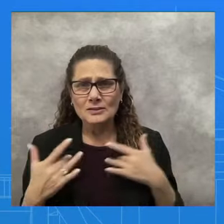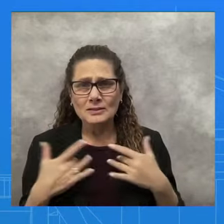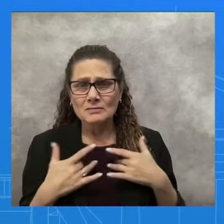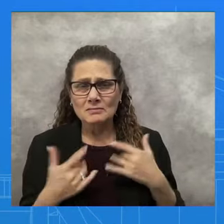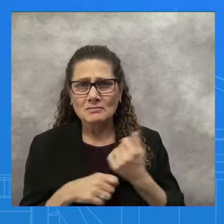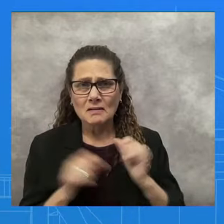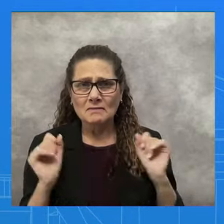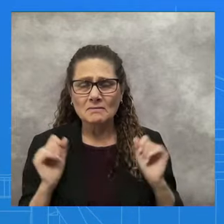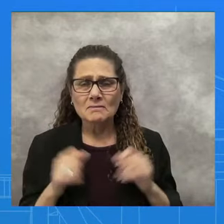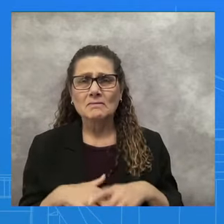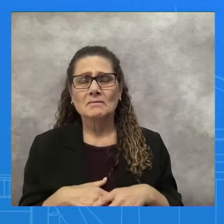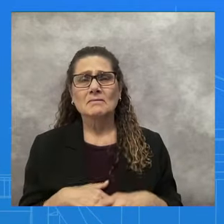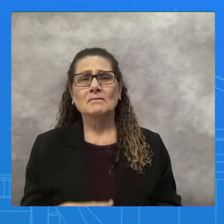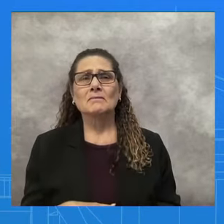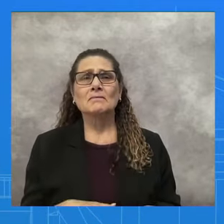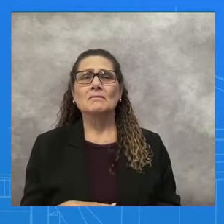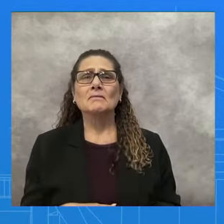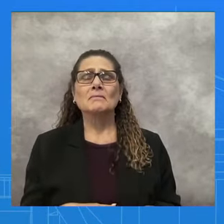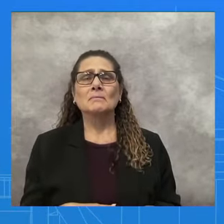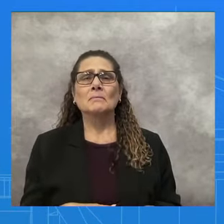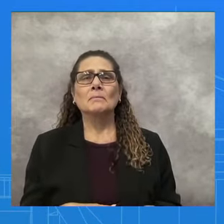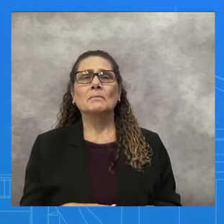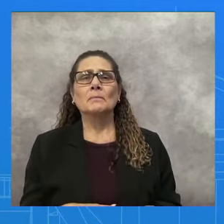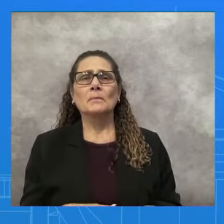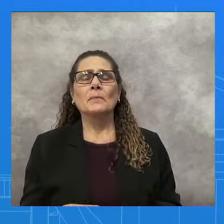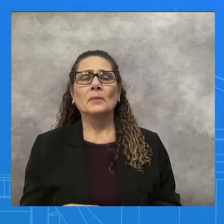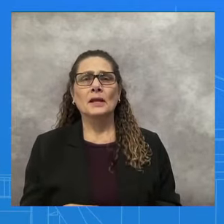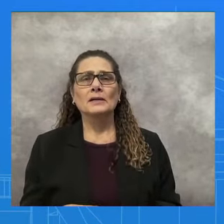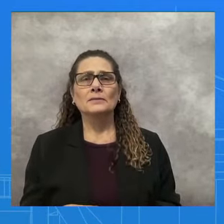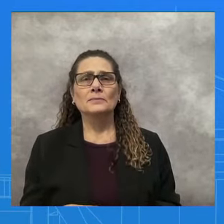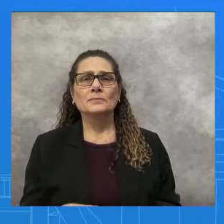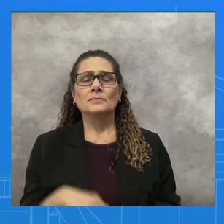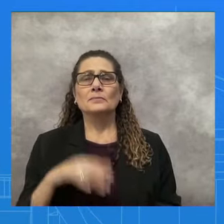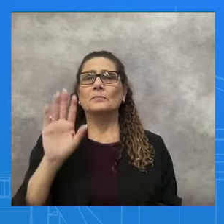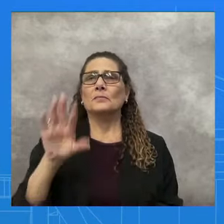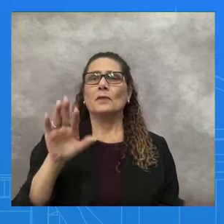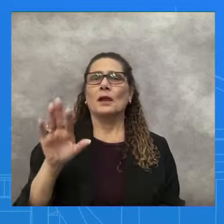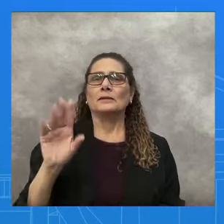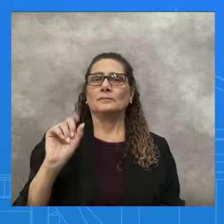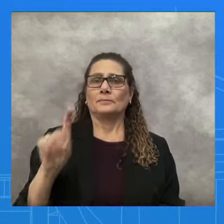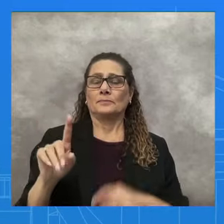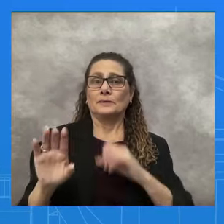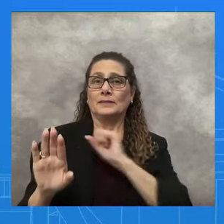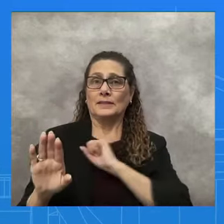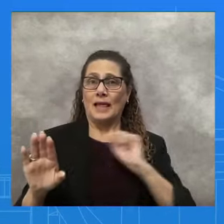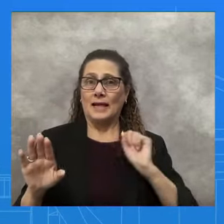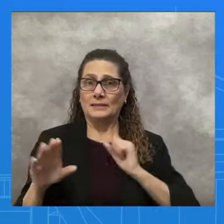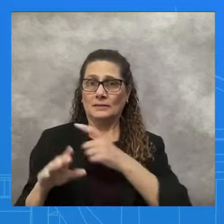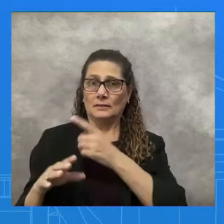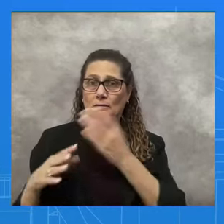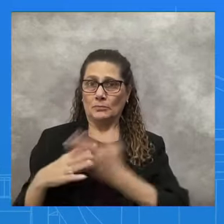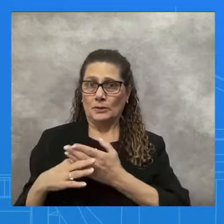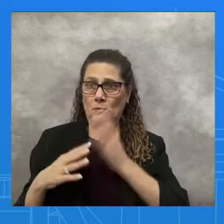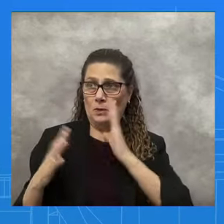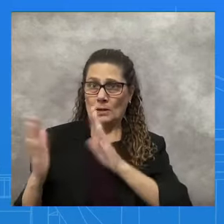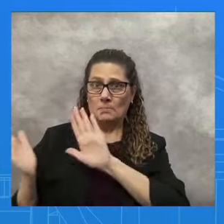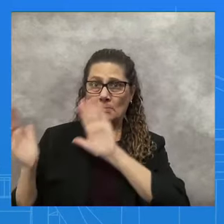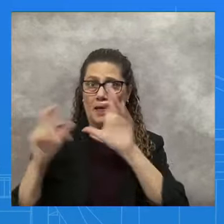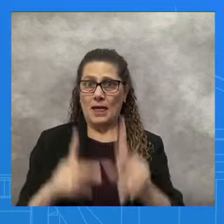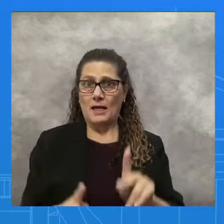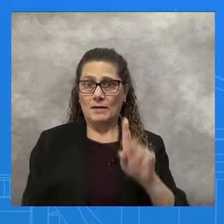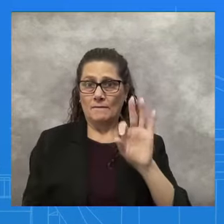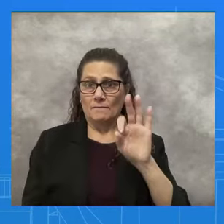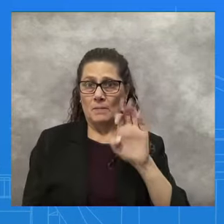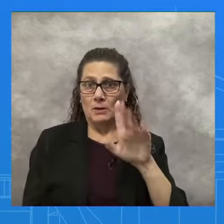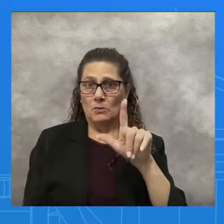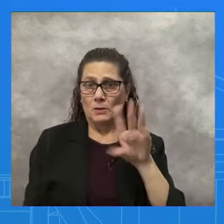Okay. Thanks, Karine. The Senate's on recess. They're not back until the 26th. The House will go on recess until the 28th, and there's a government funding deadline coming up